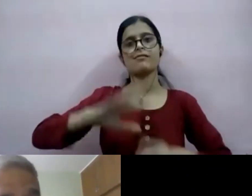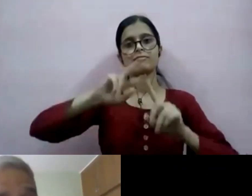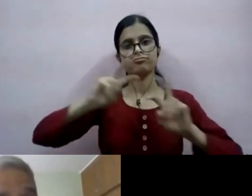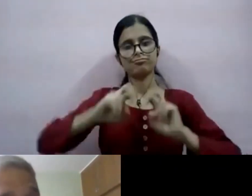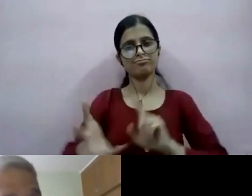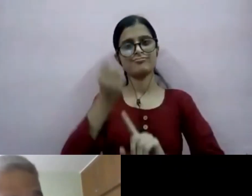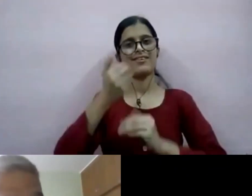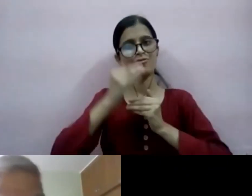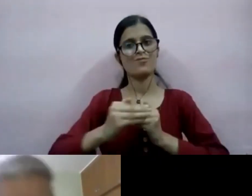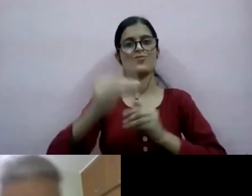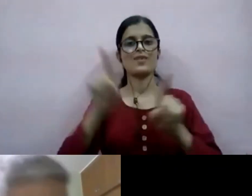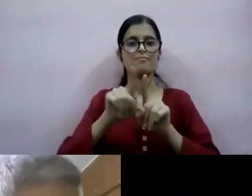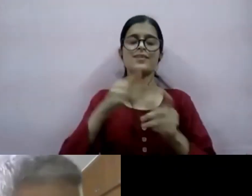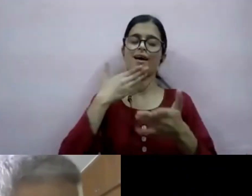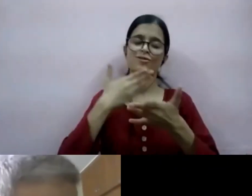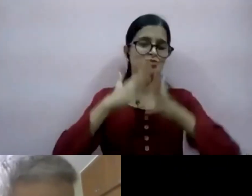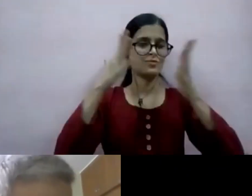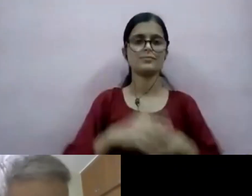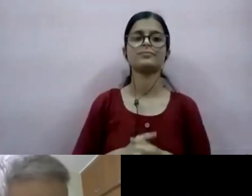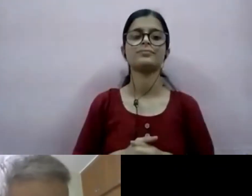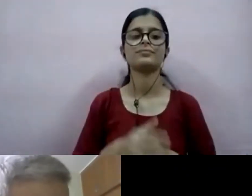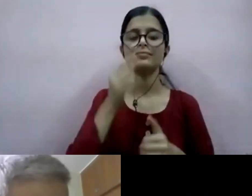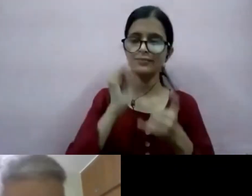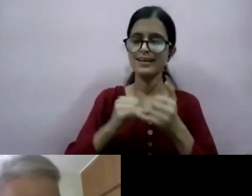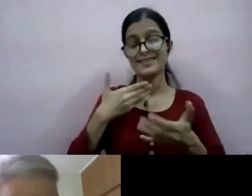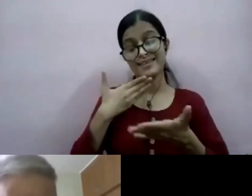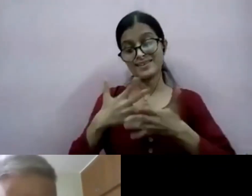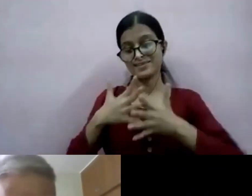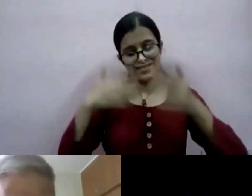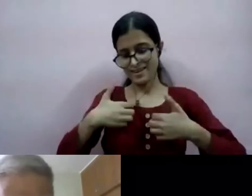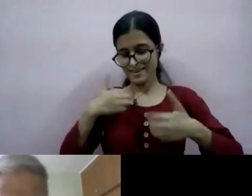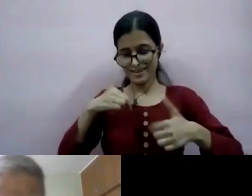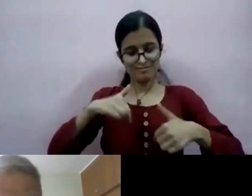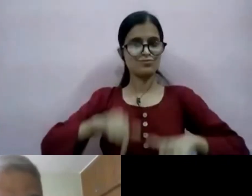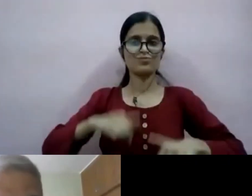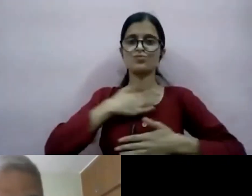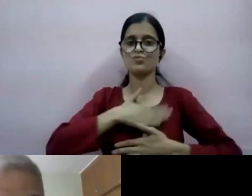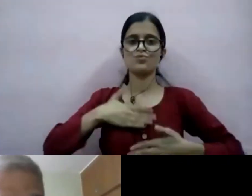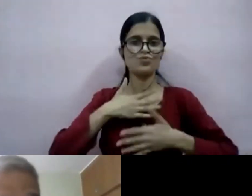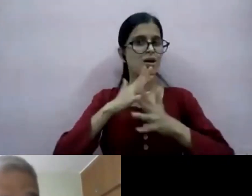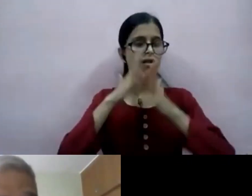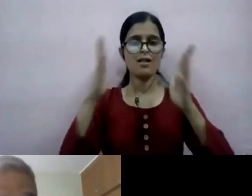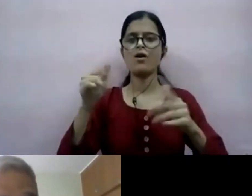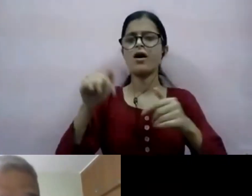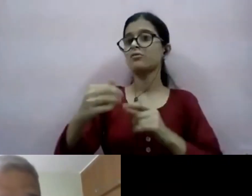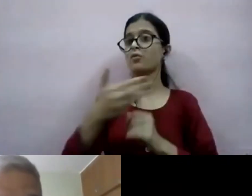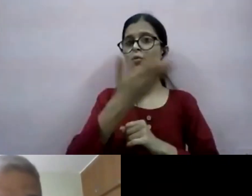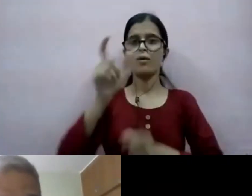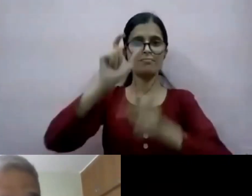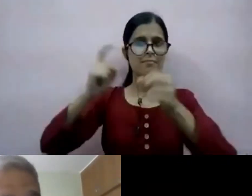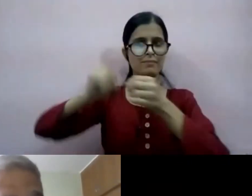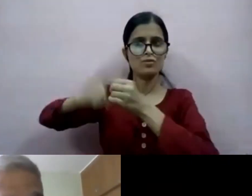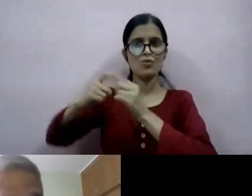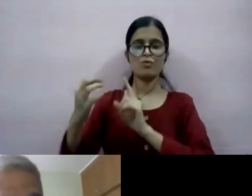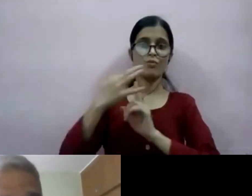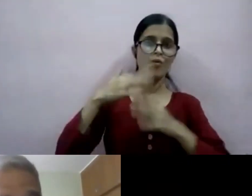much. I'd just like to say thank you very much. I've really enjoyed it. And thank you for such an engaging audience. It's really great to get so